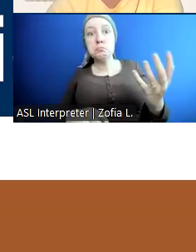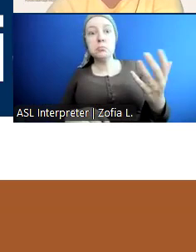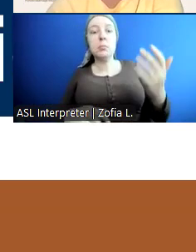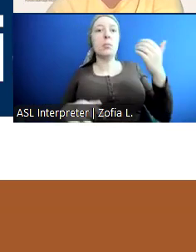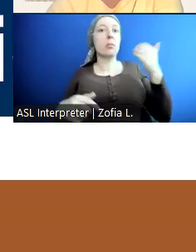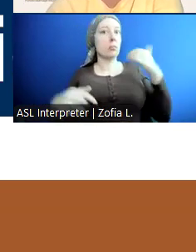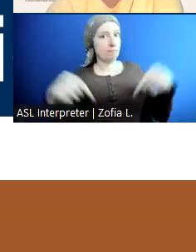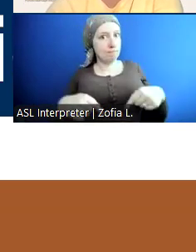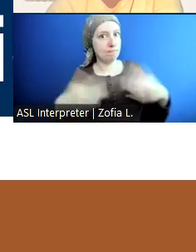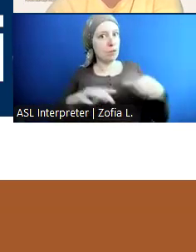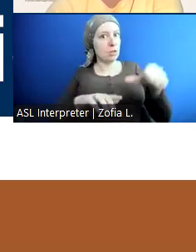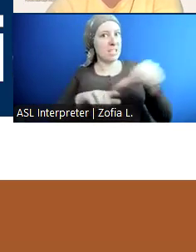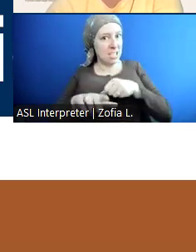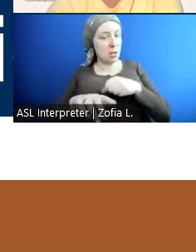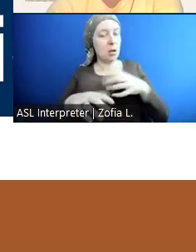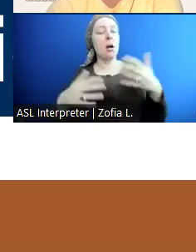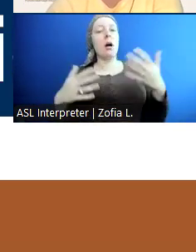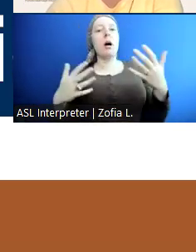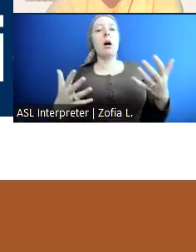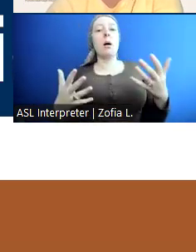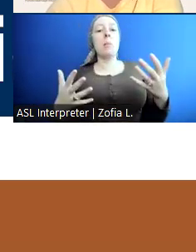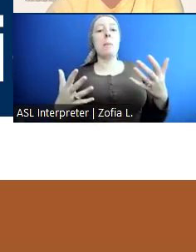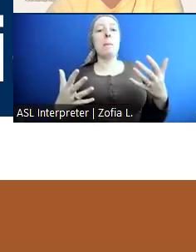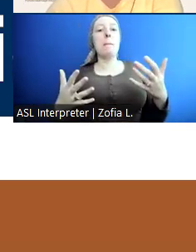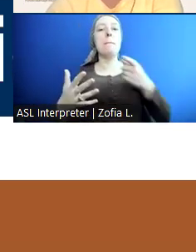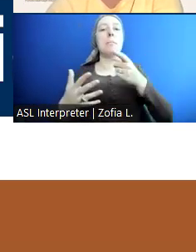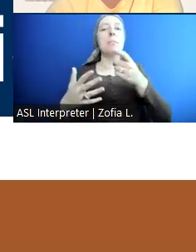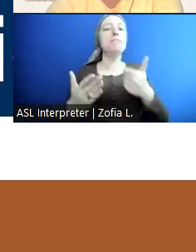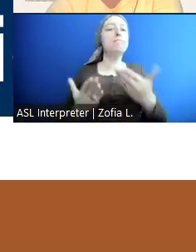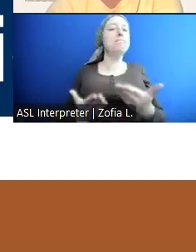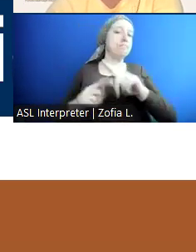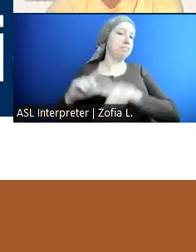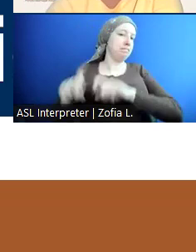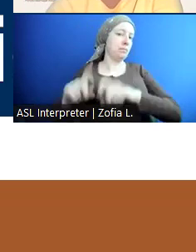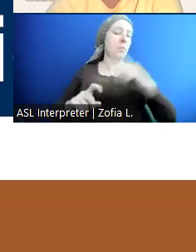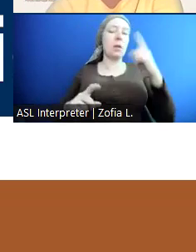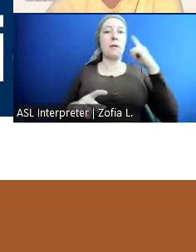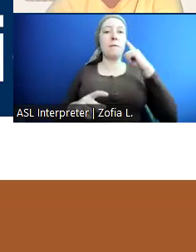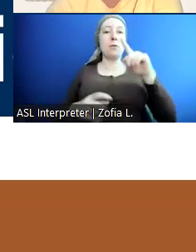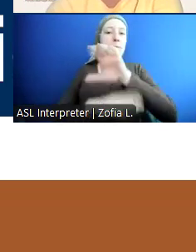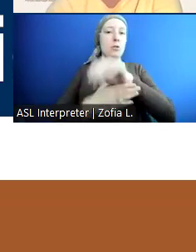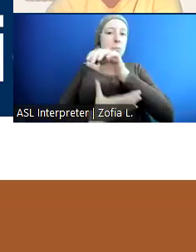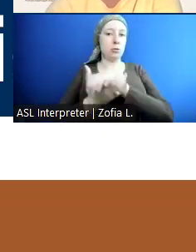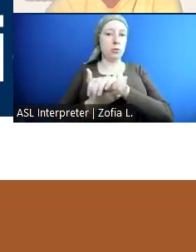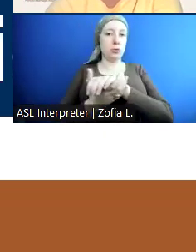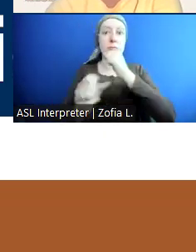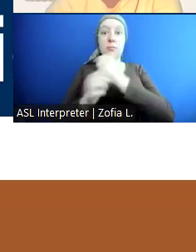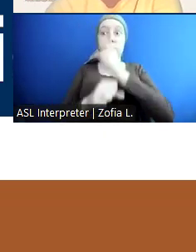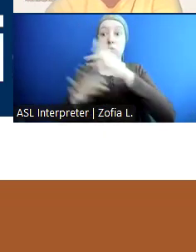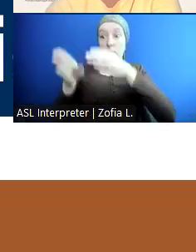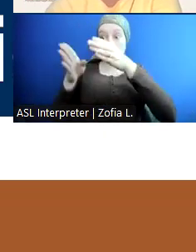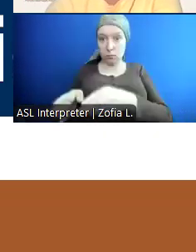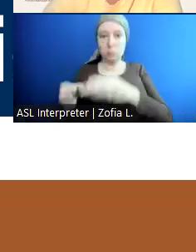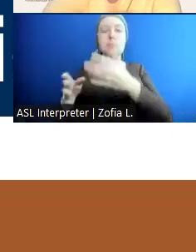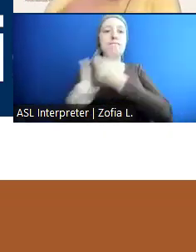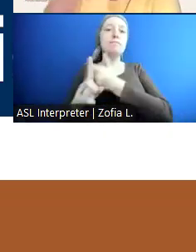of harm, you will want to screen for forced marriage to ensure that that person is